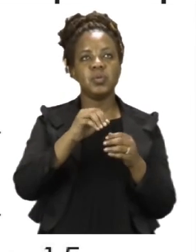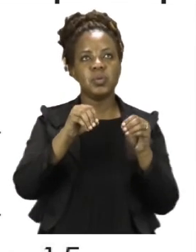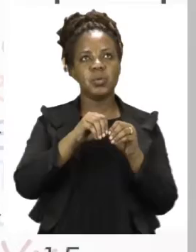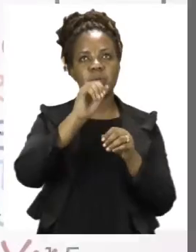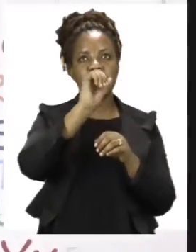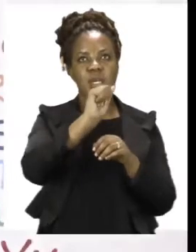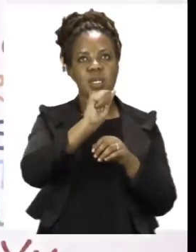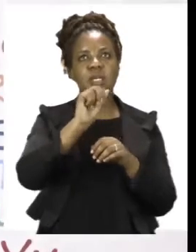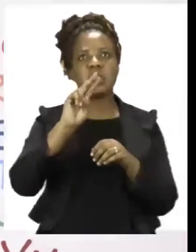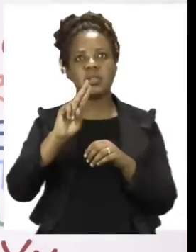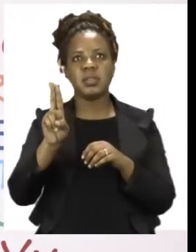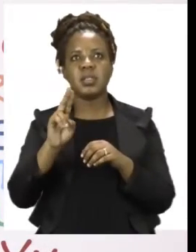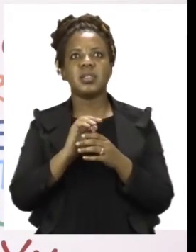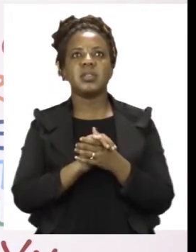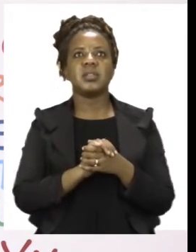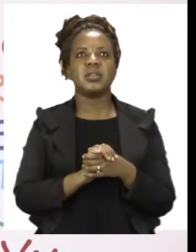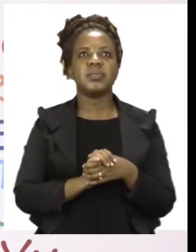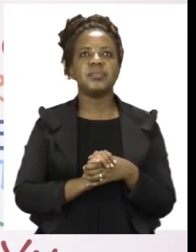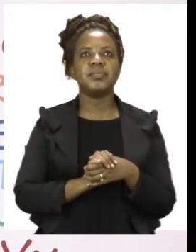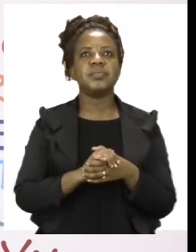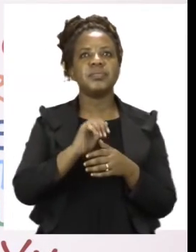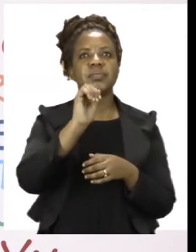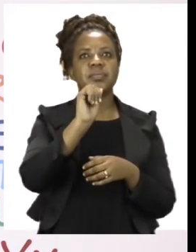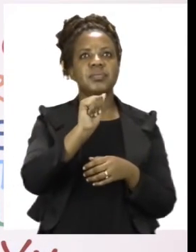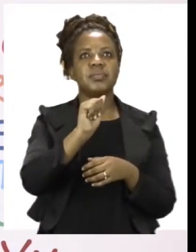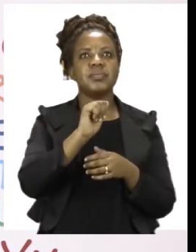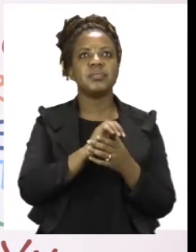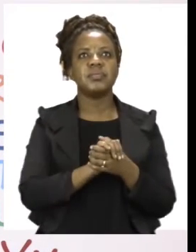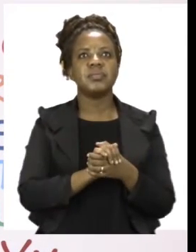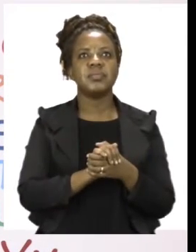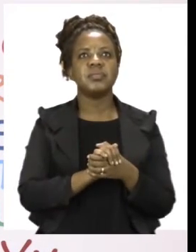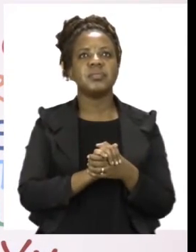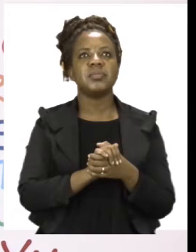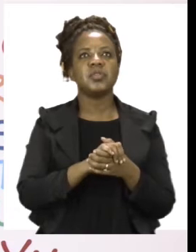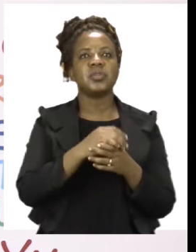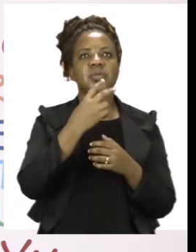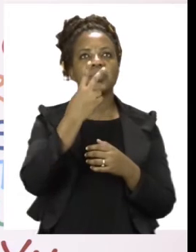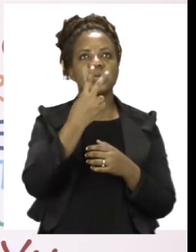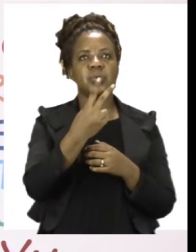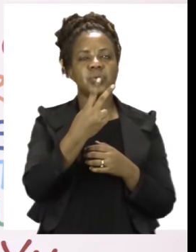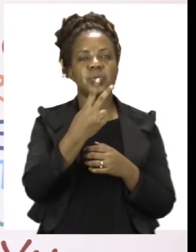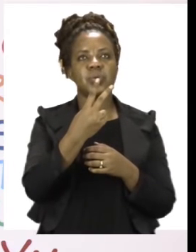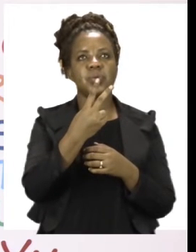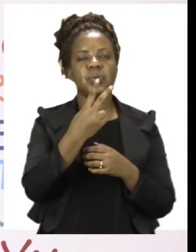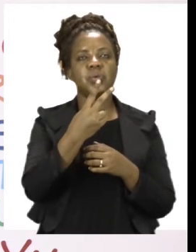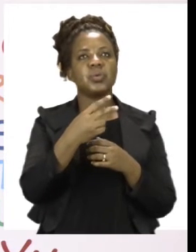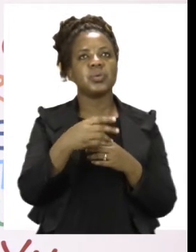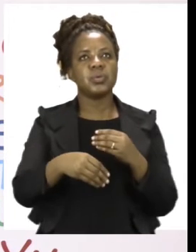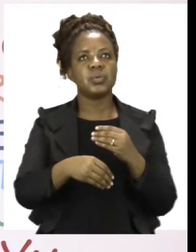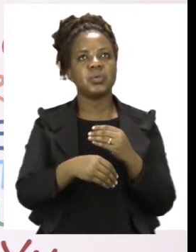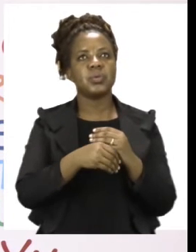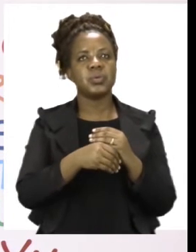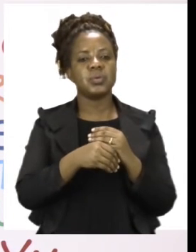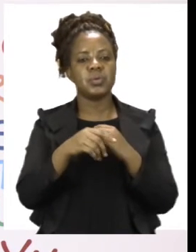board. Now A says 2 plus dash equals 20. So what